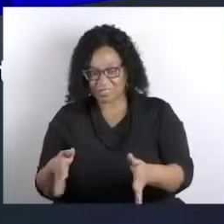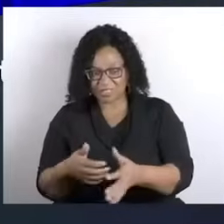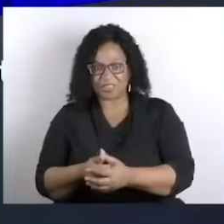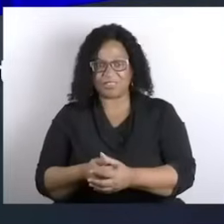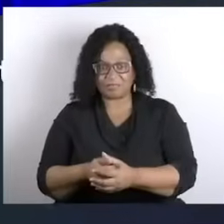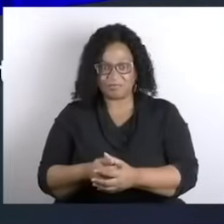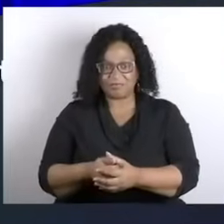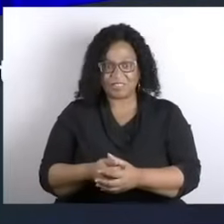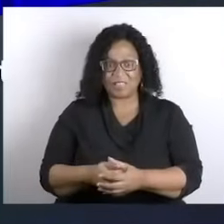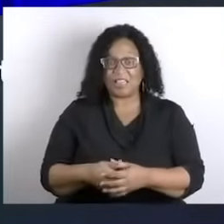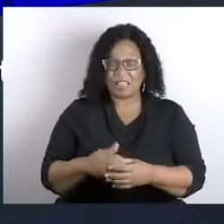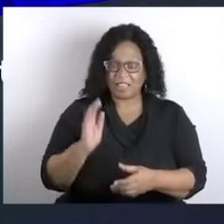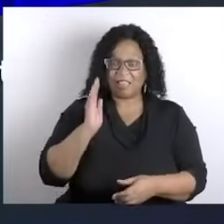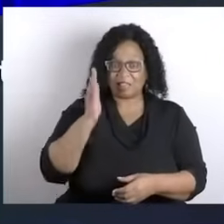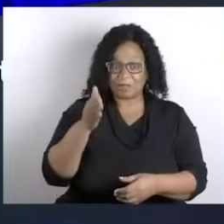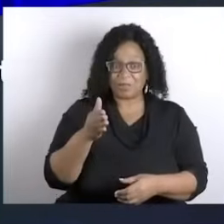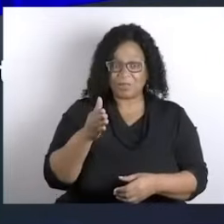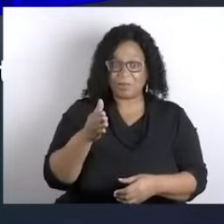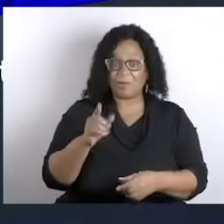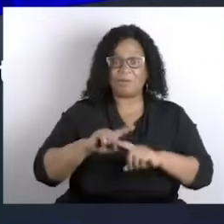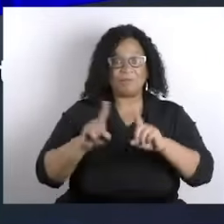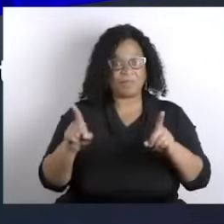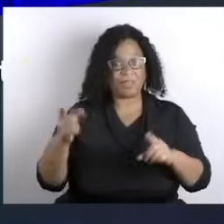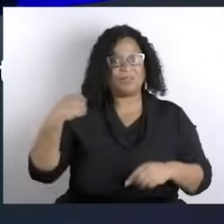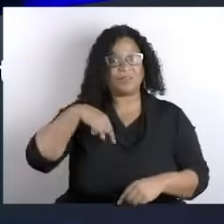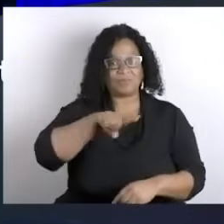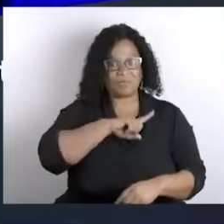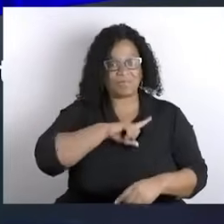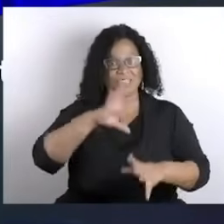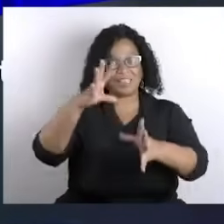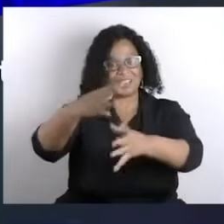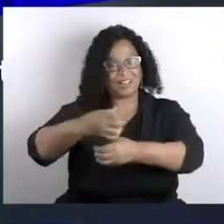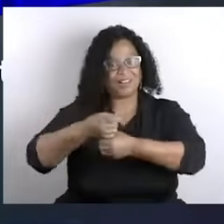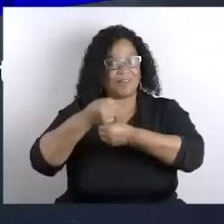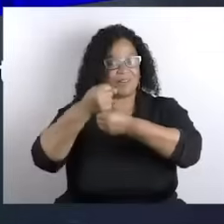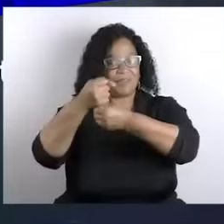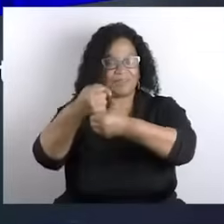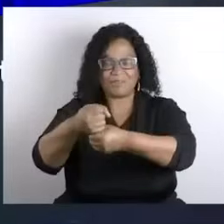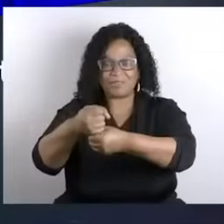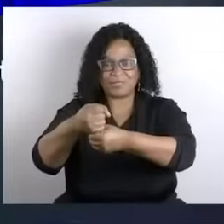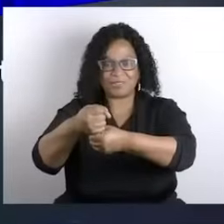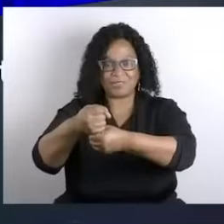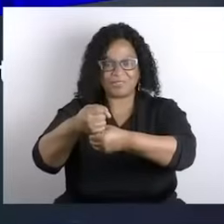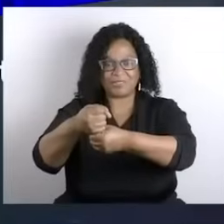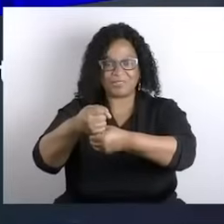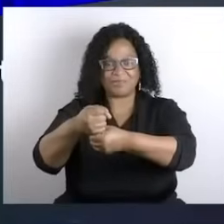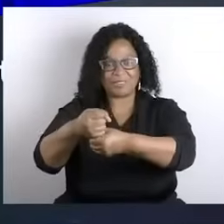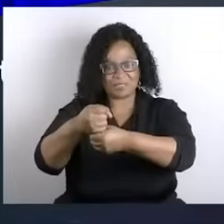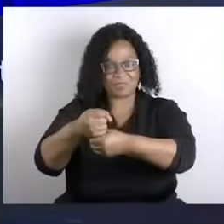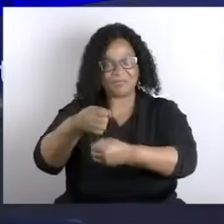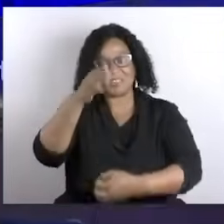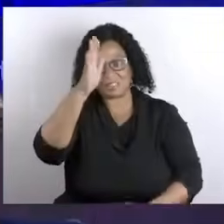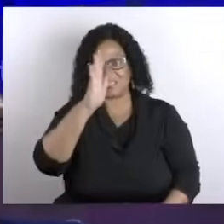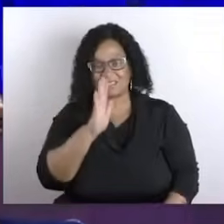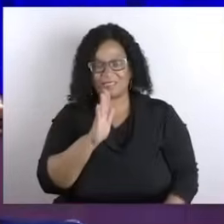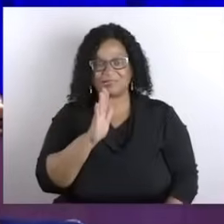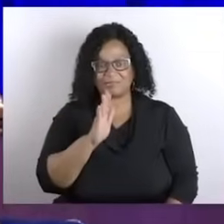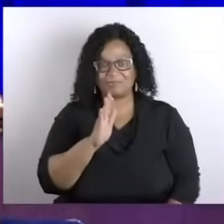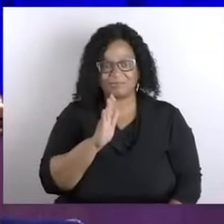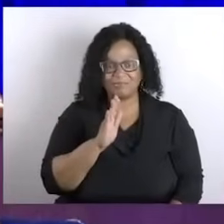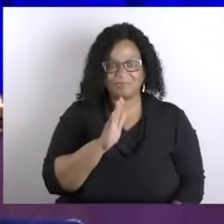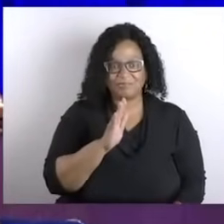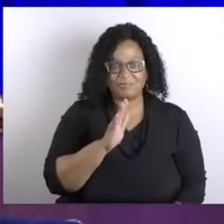a while, but we still hold on to God's unchanging hand. And in his own